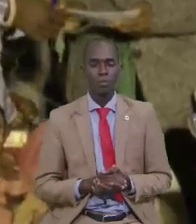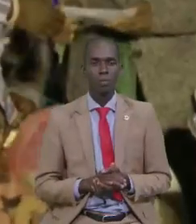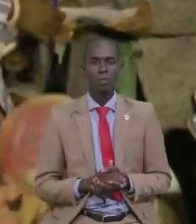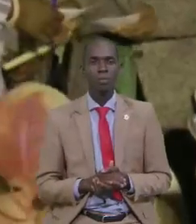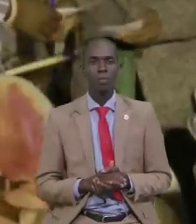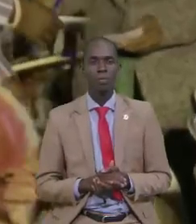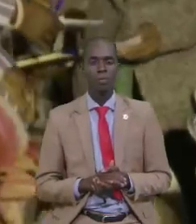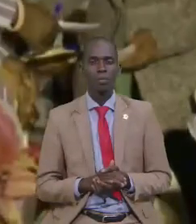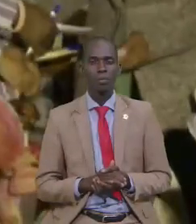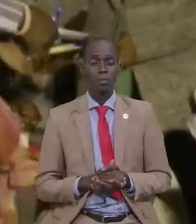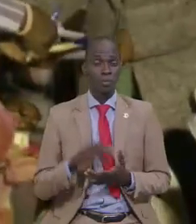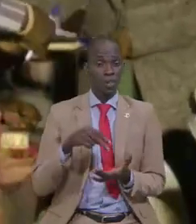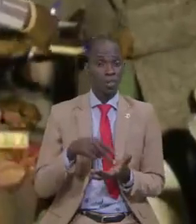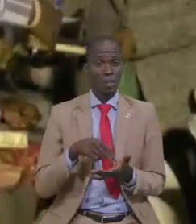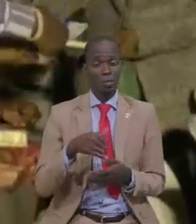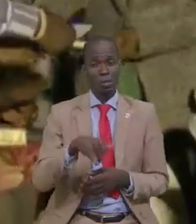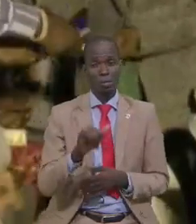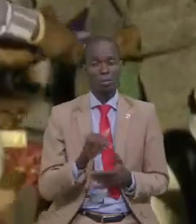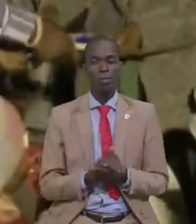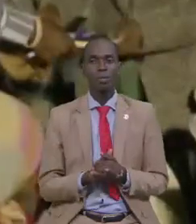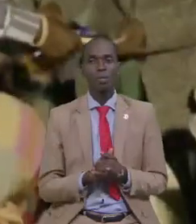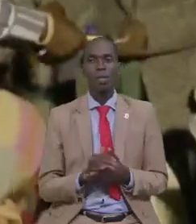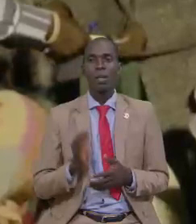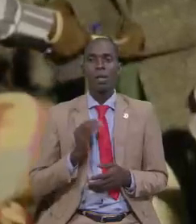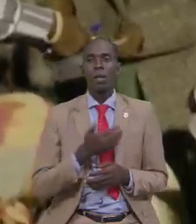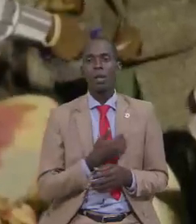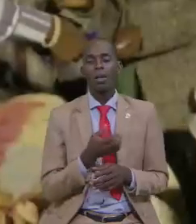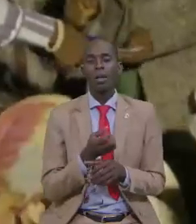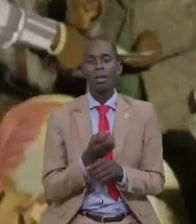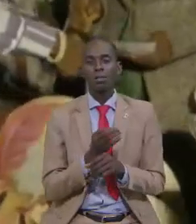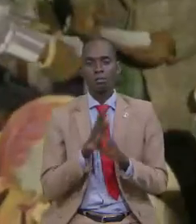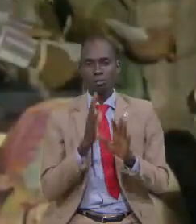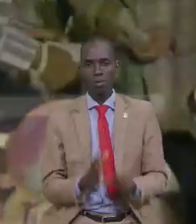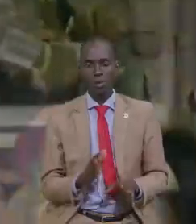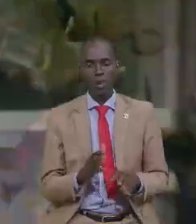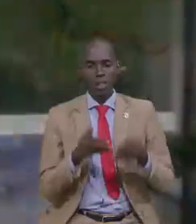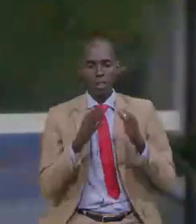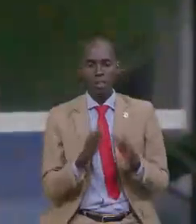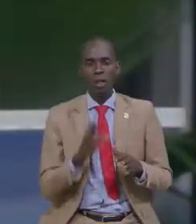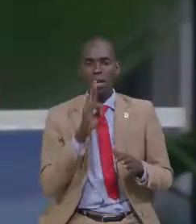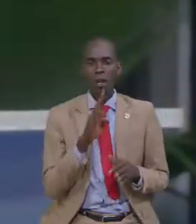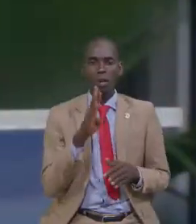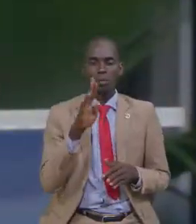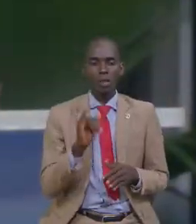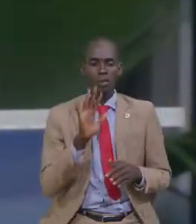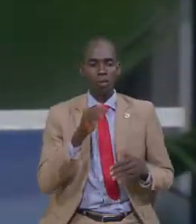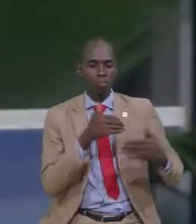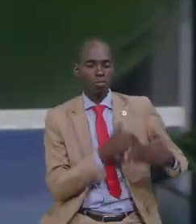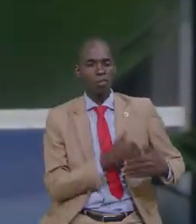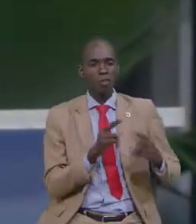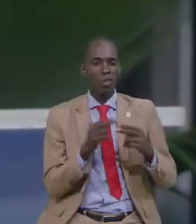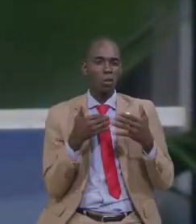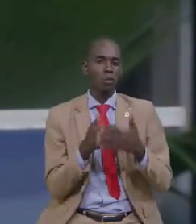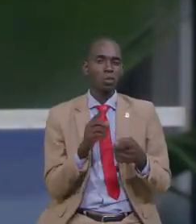Keep on standing. Our counselors are by your side. Keep on standing. They are there